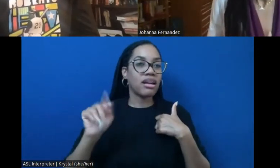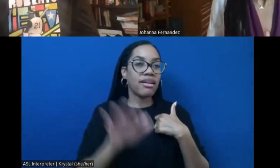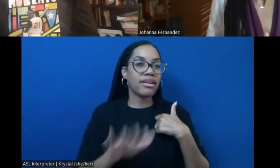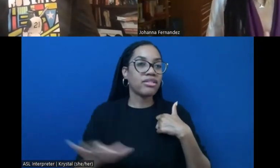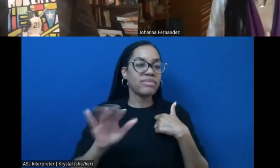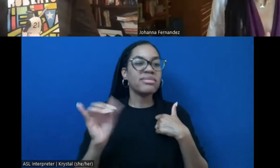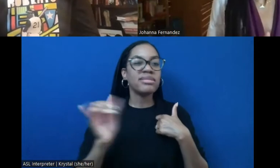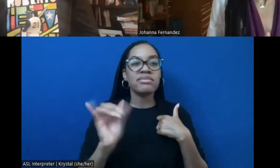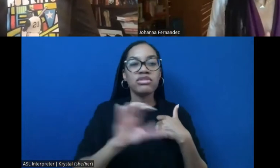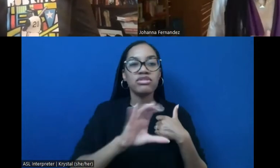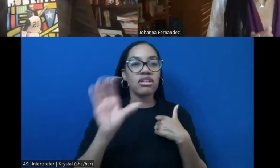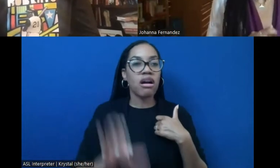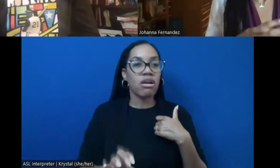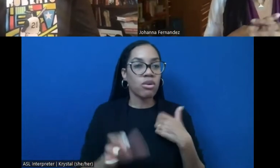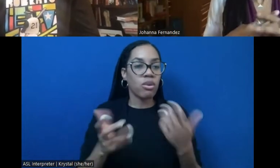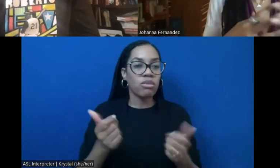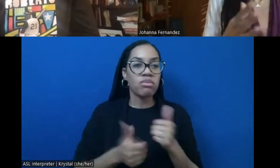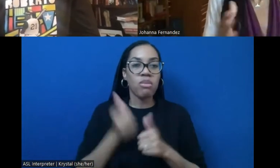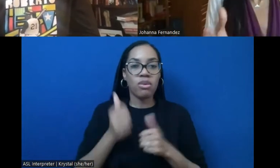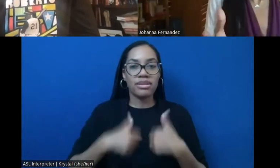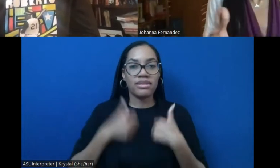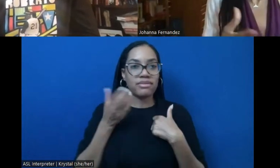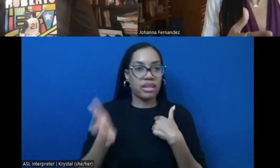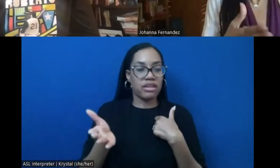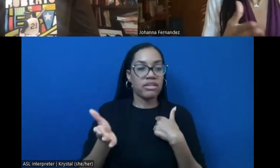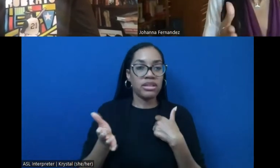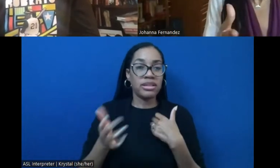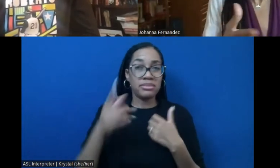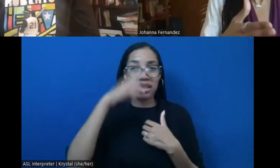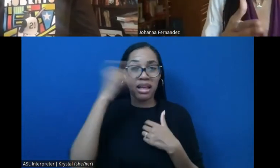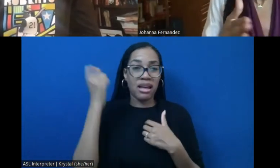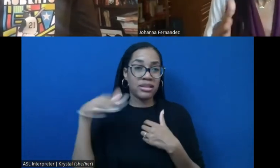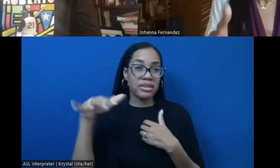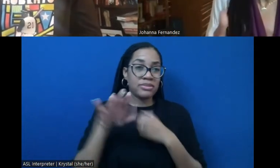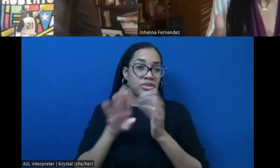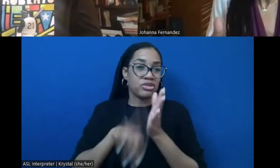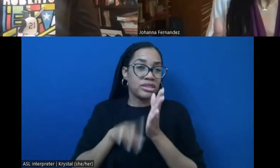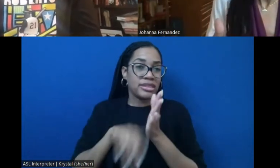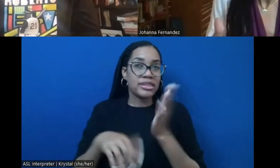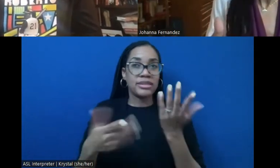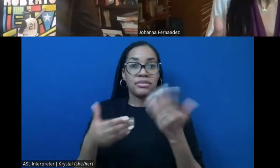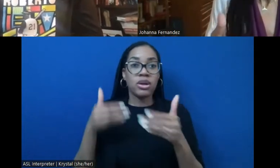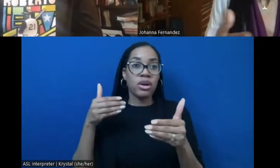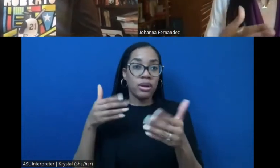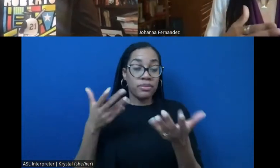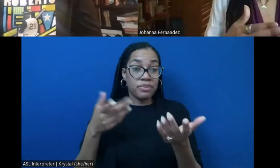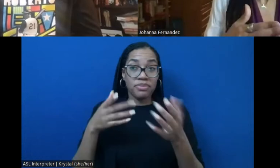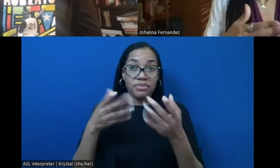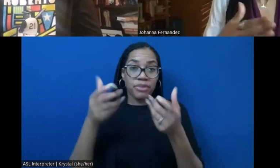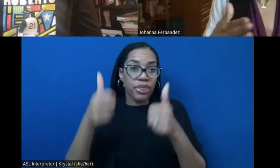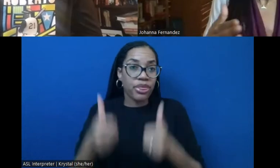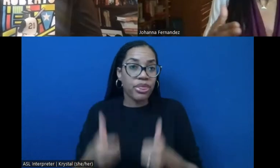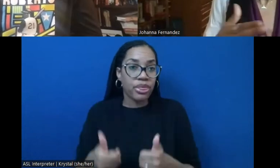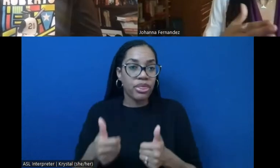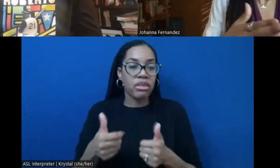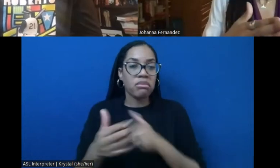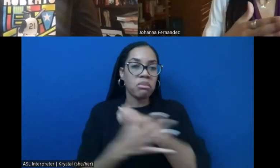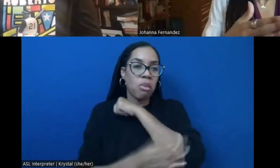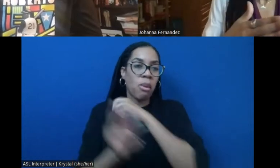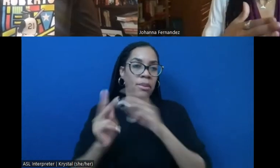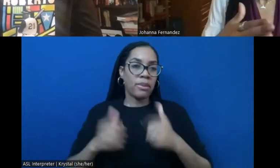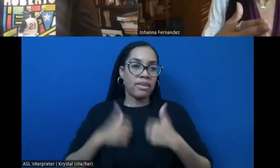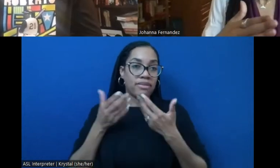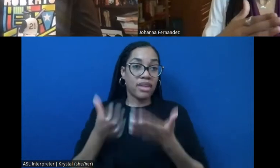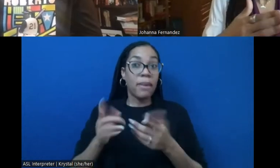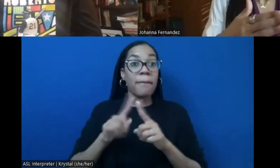Chicago. And that was an area that was in fact close to the river. And at a moment